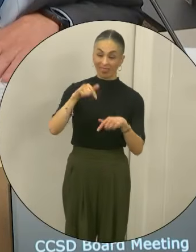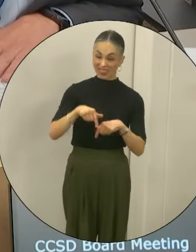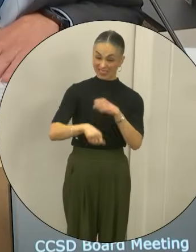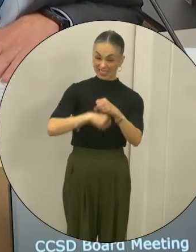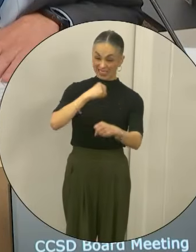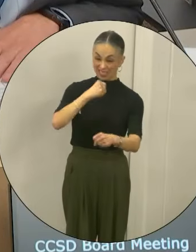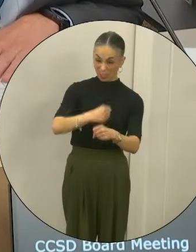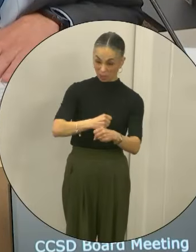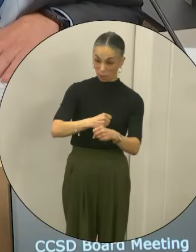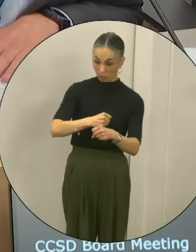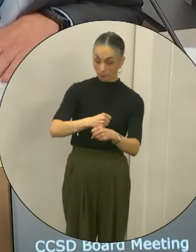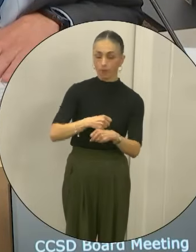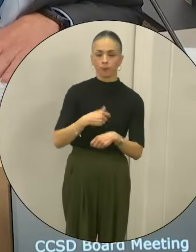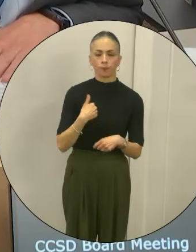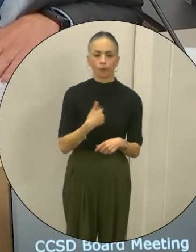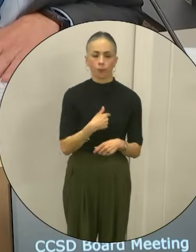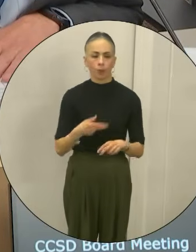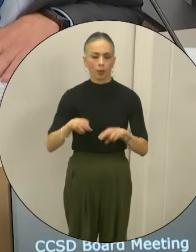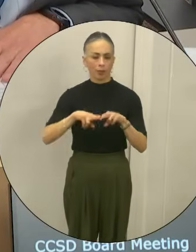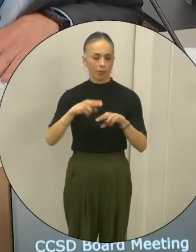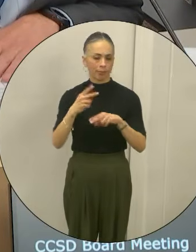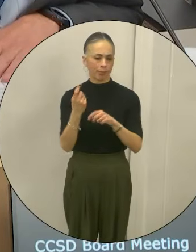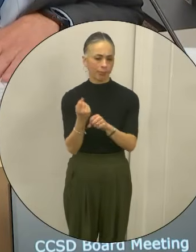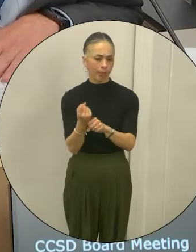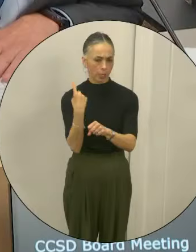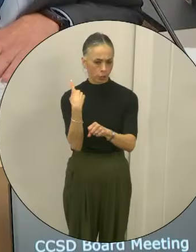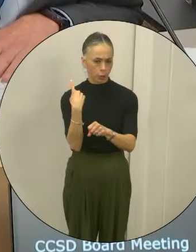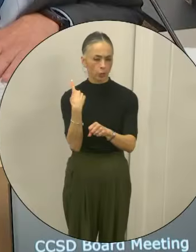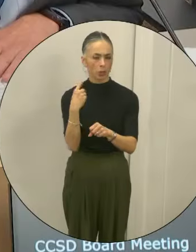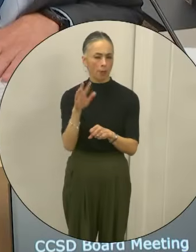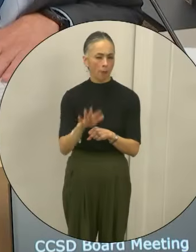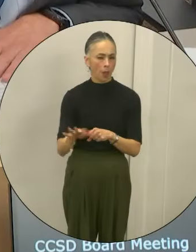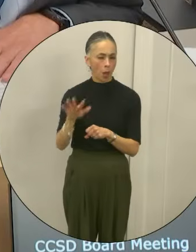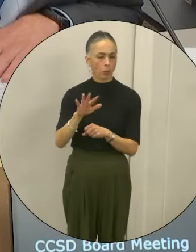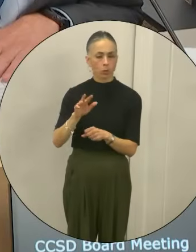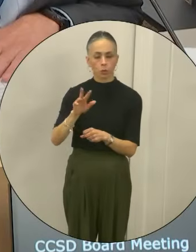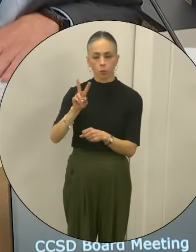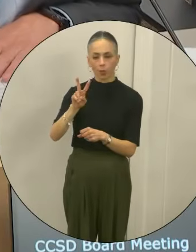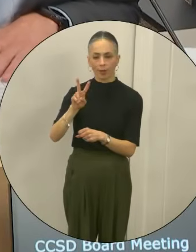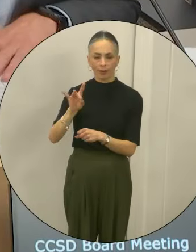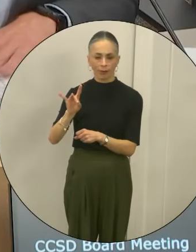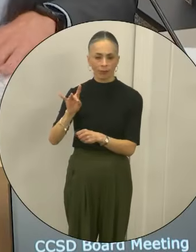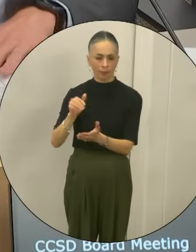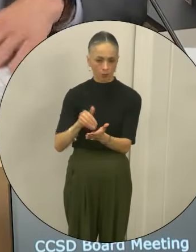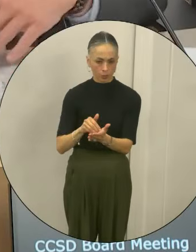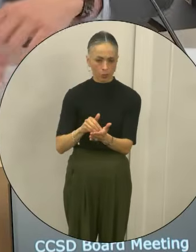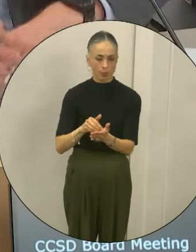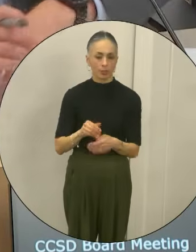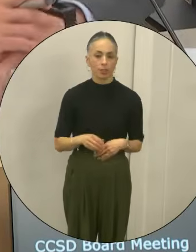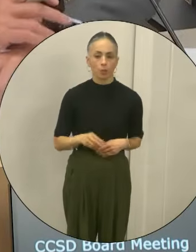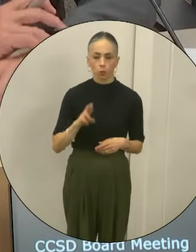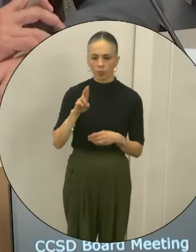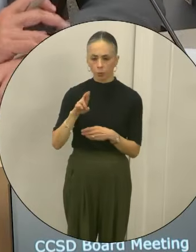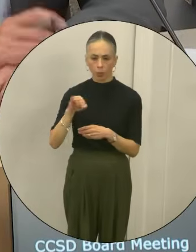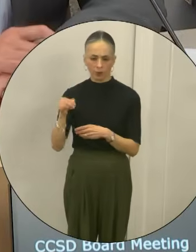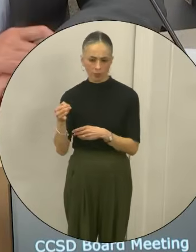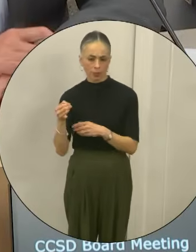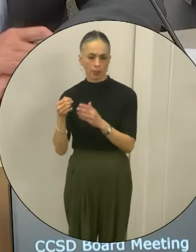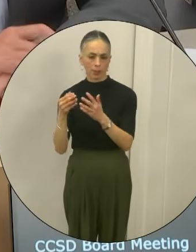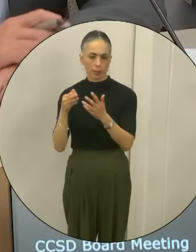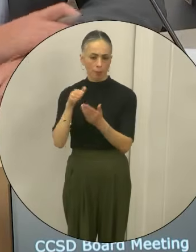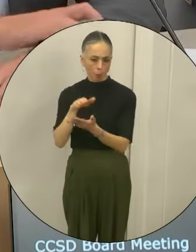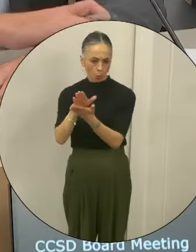year, we increased. Last year, we were at about 28,000 restorative approaches that